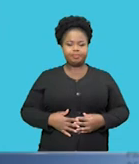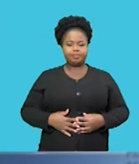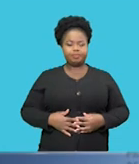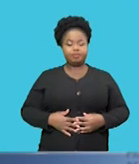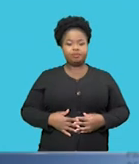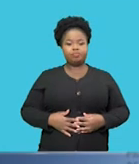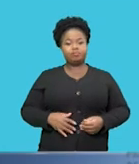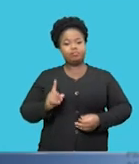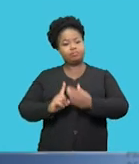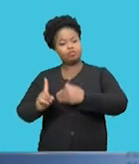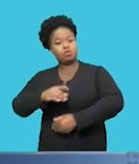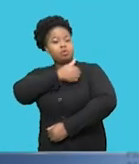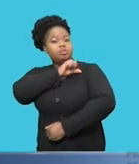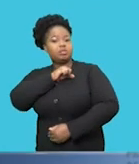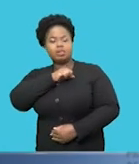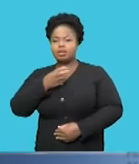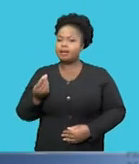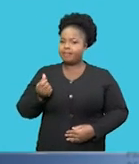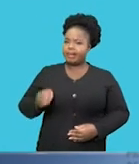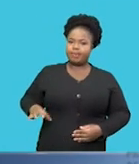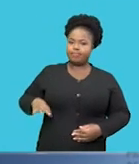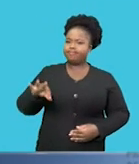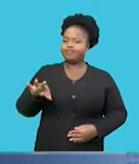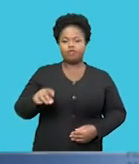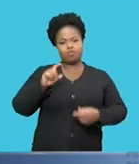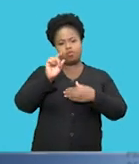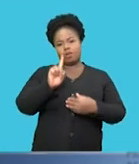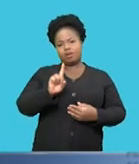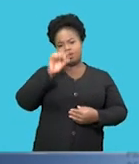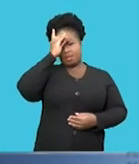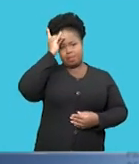If you go to hospitals, you don't have to carry cash from the 1st of April